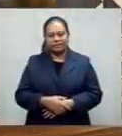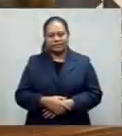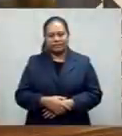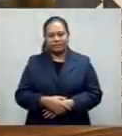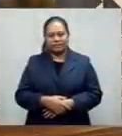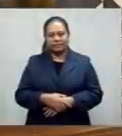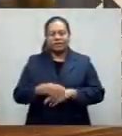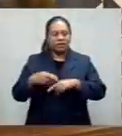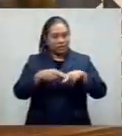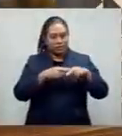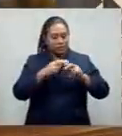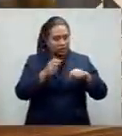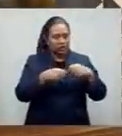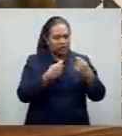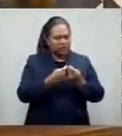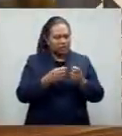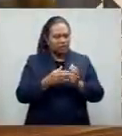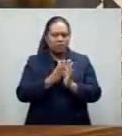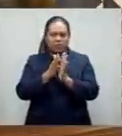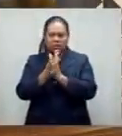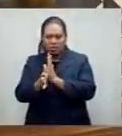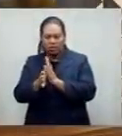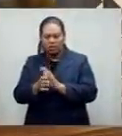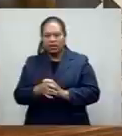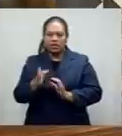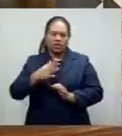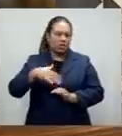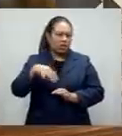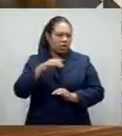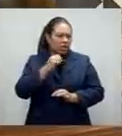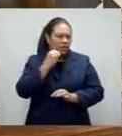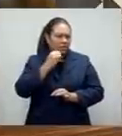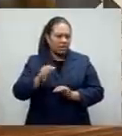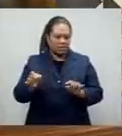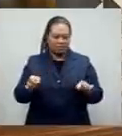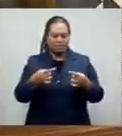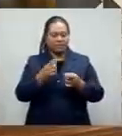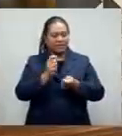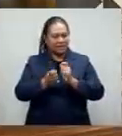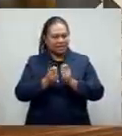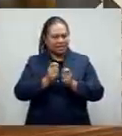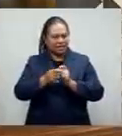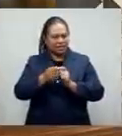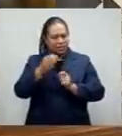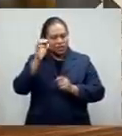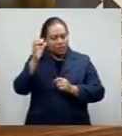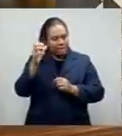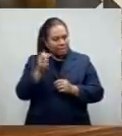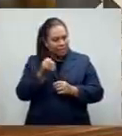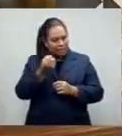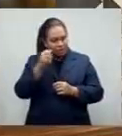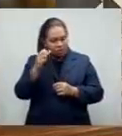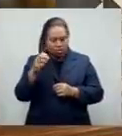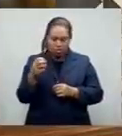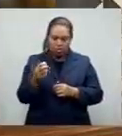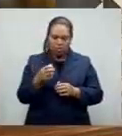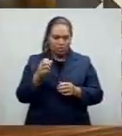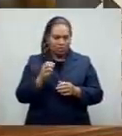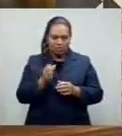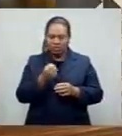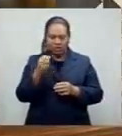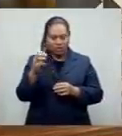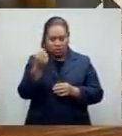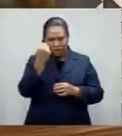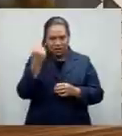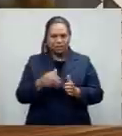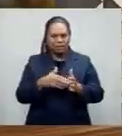The Flying Fijians team will be going into their All Blacks 2-test series with a winning mentality and nothing less. Each player has